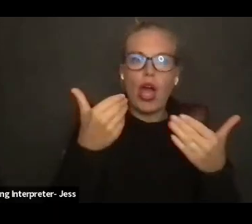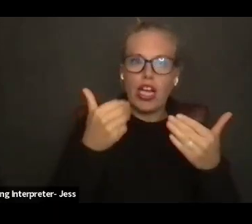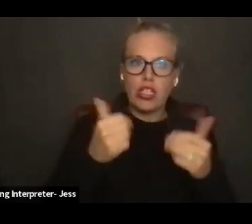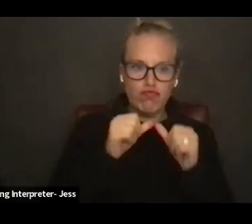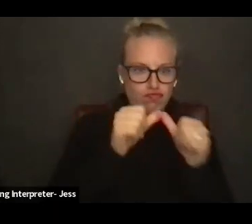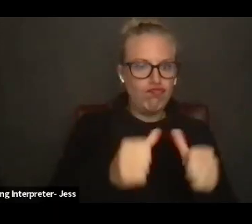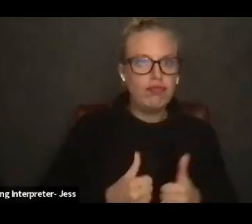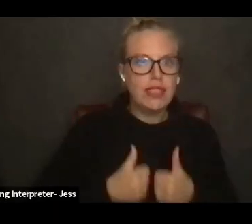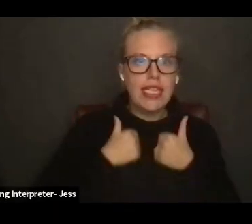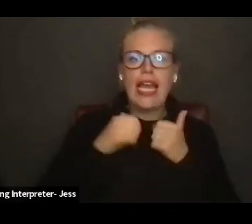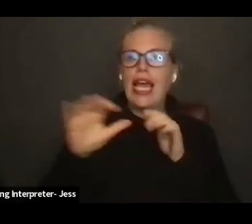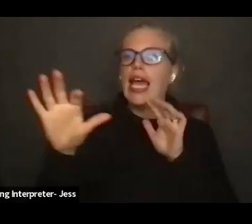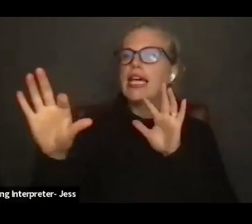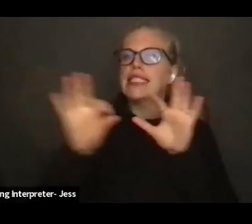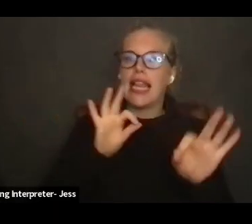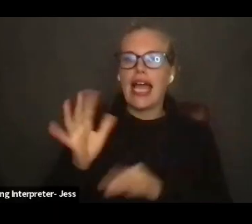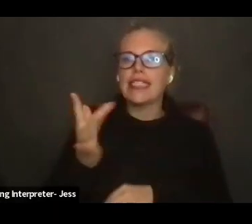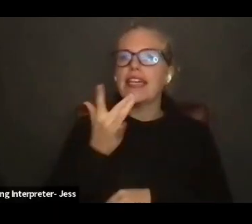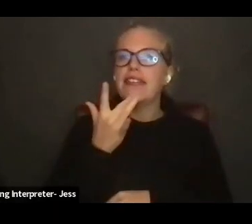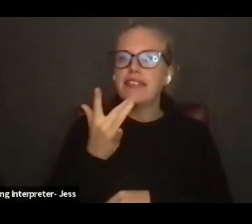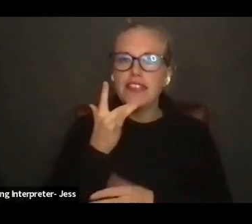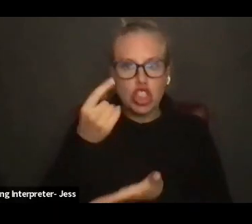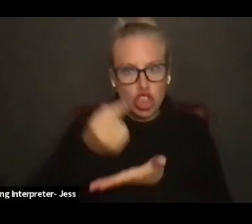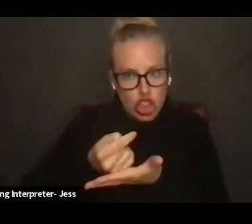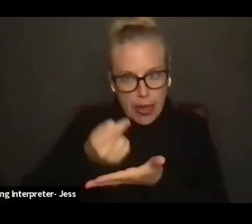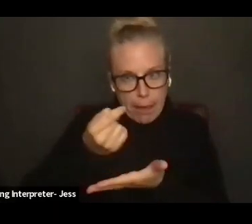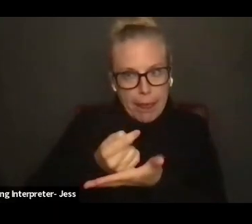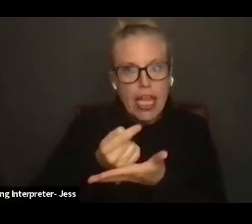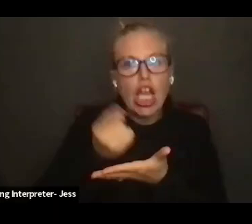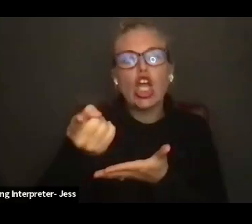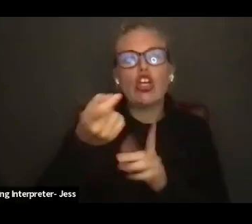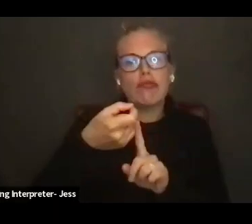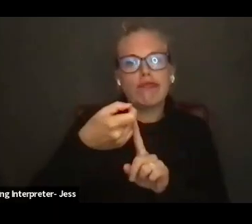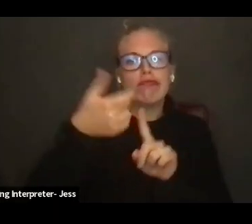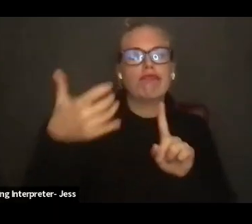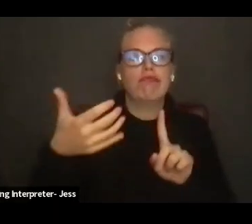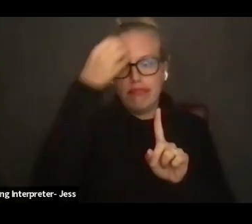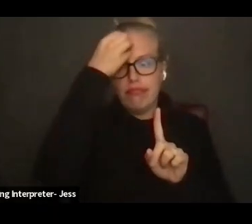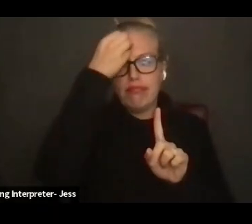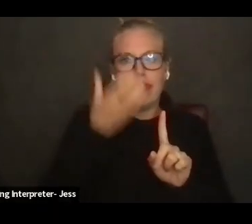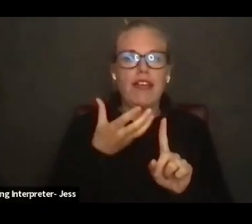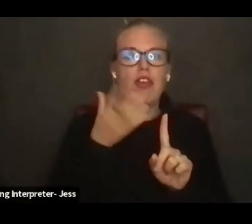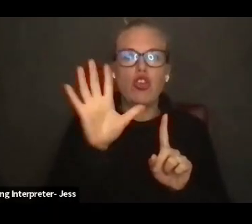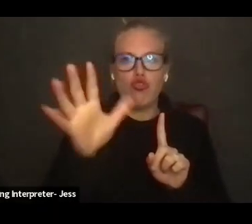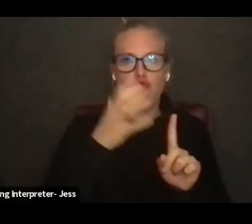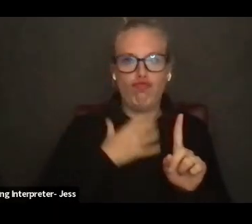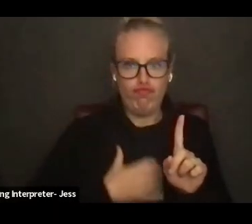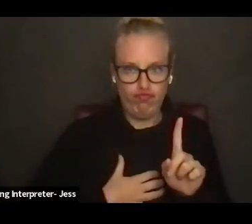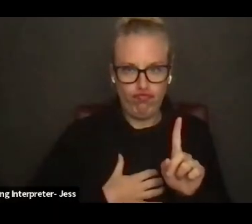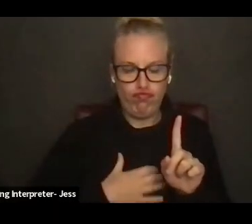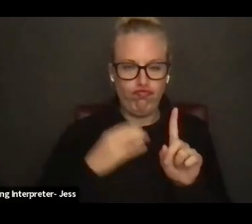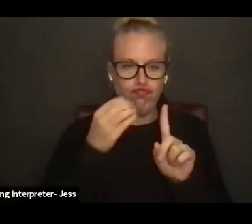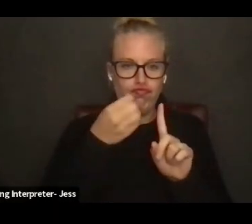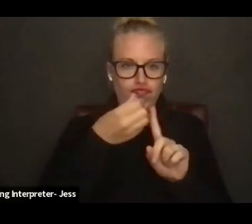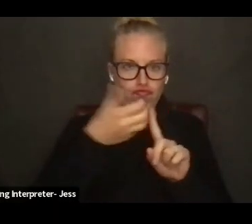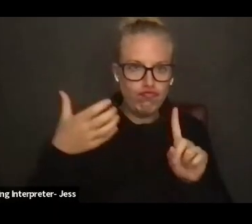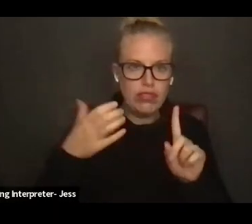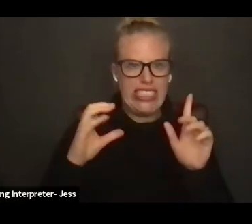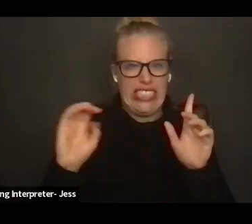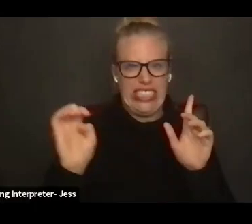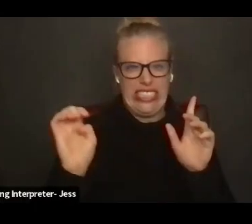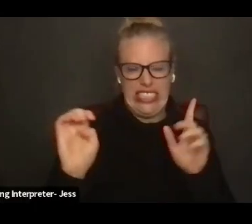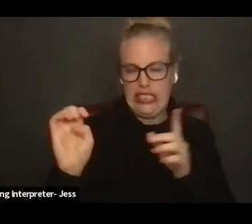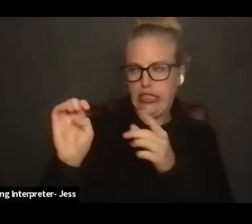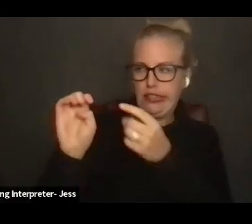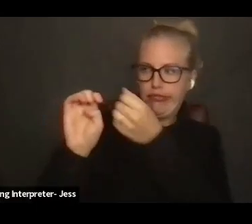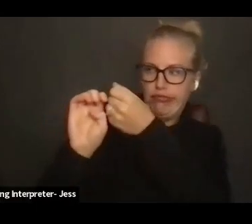Selective treatment, you can give more information in the form in section E